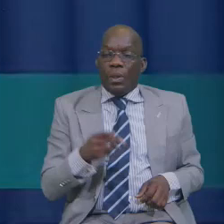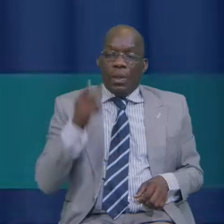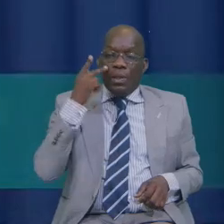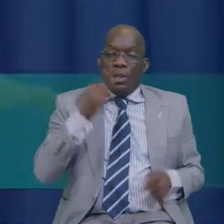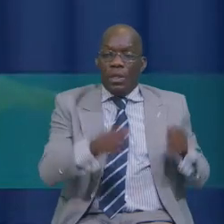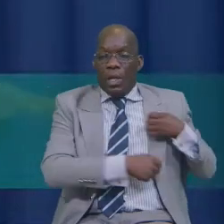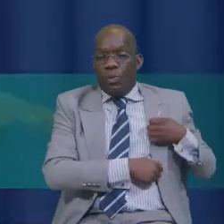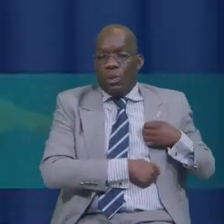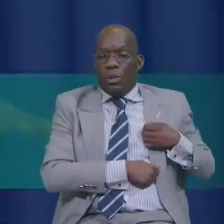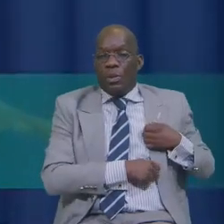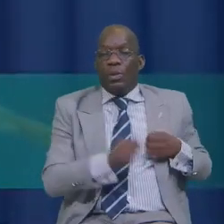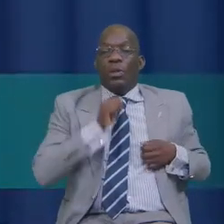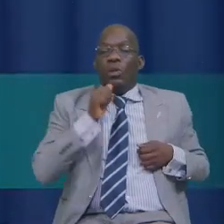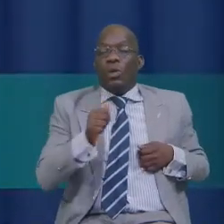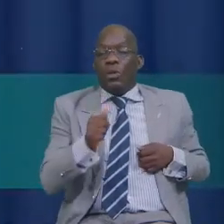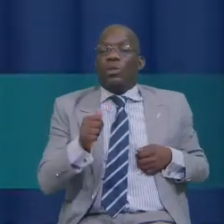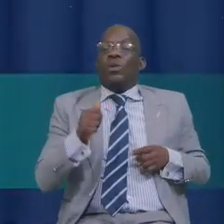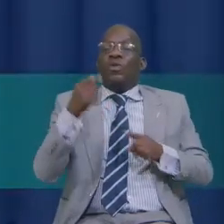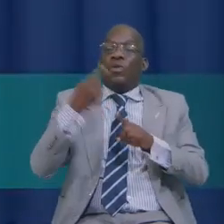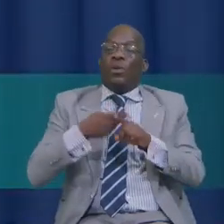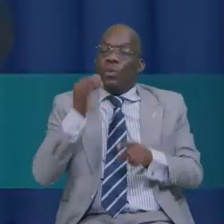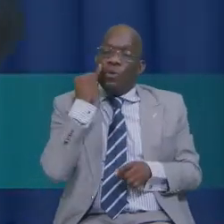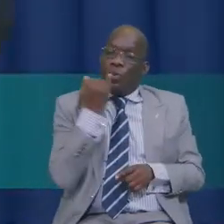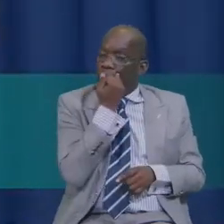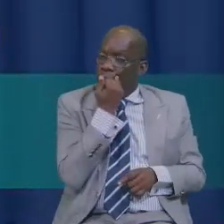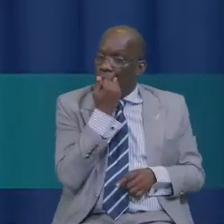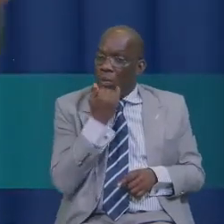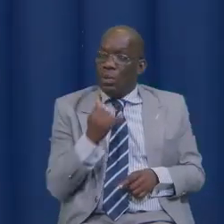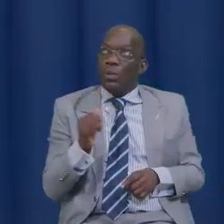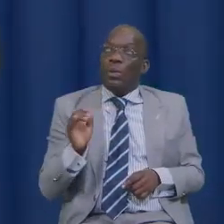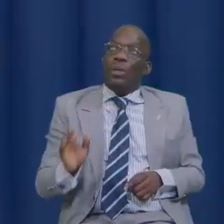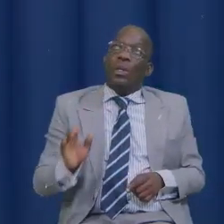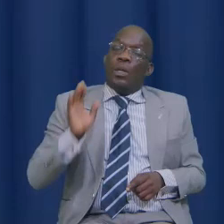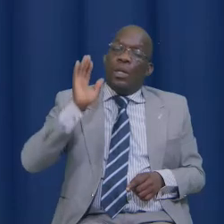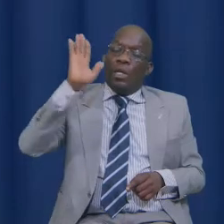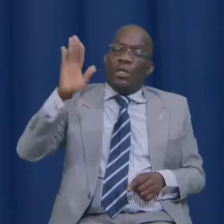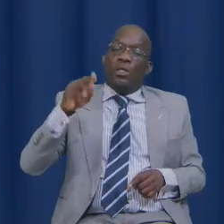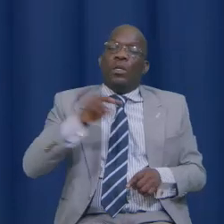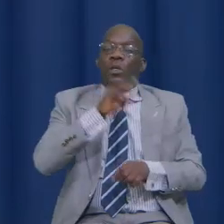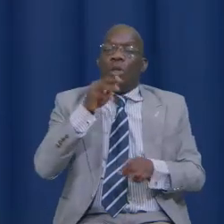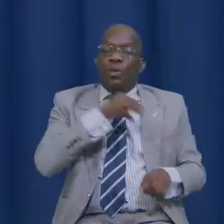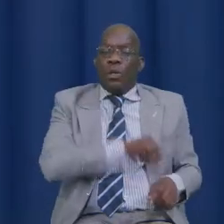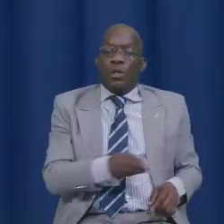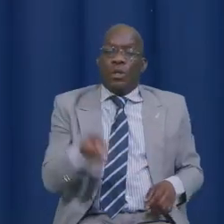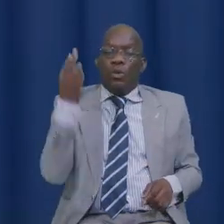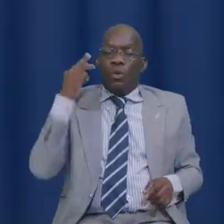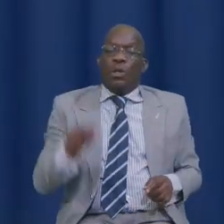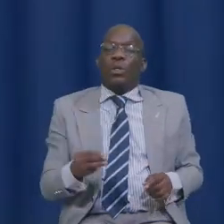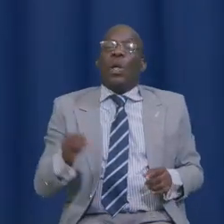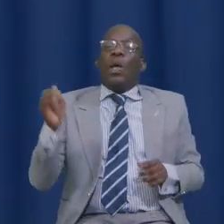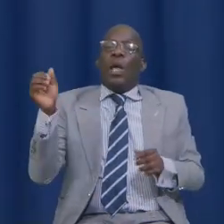centurion, not an Israelite, his ministry was transnational. He cut across